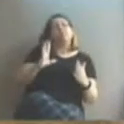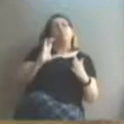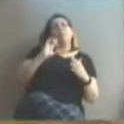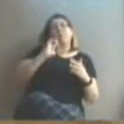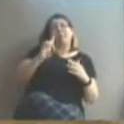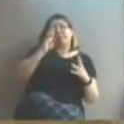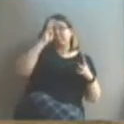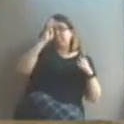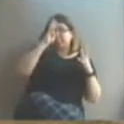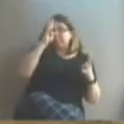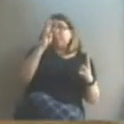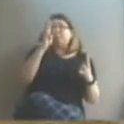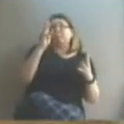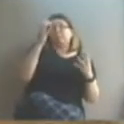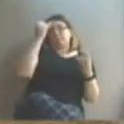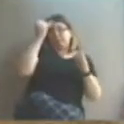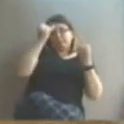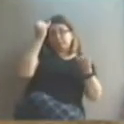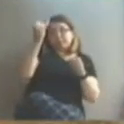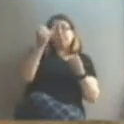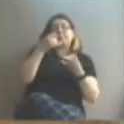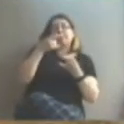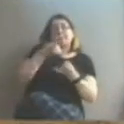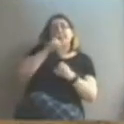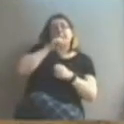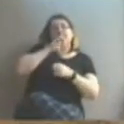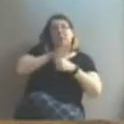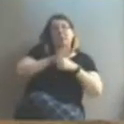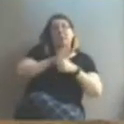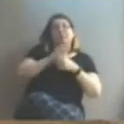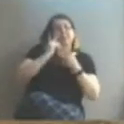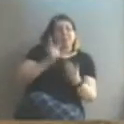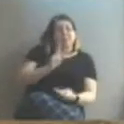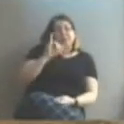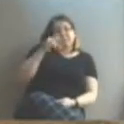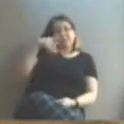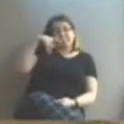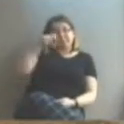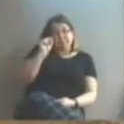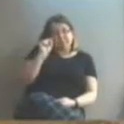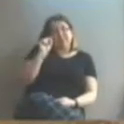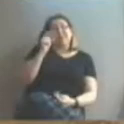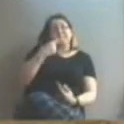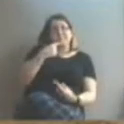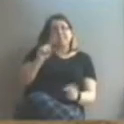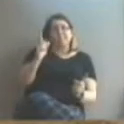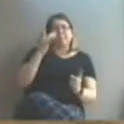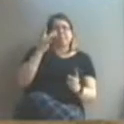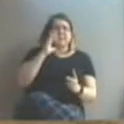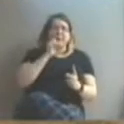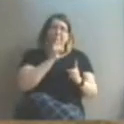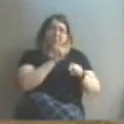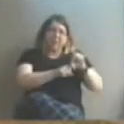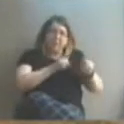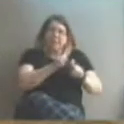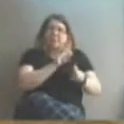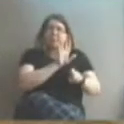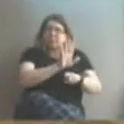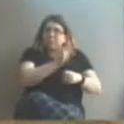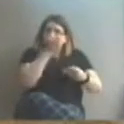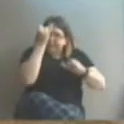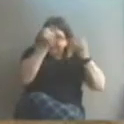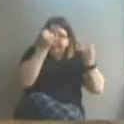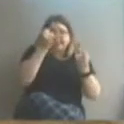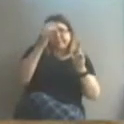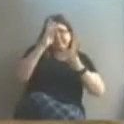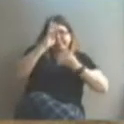unique to this state, and they are committed to seeing JCPS succeed. Why are we not looking to them for their vision and ideas in creating schools and being bold enough to